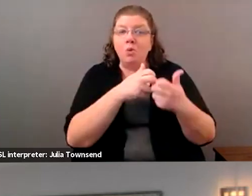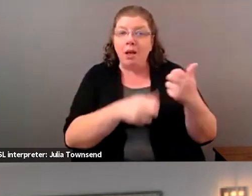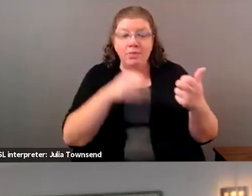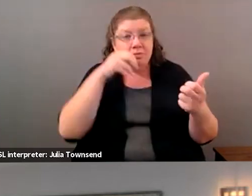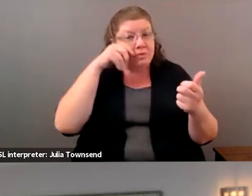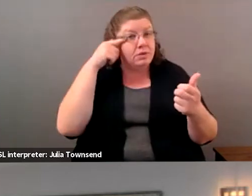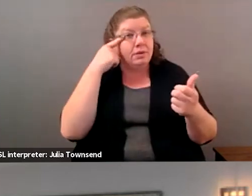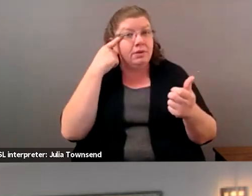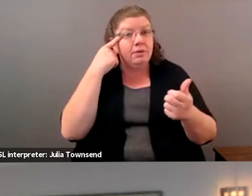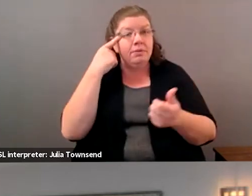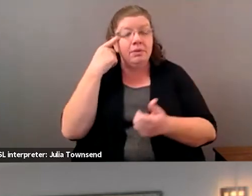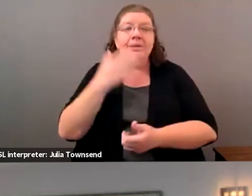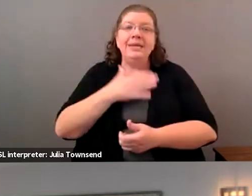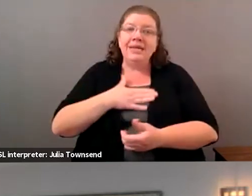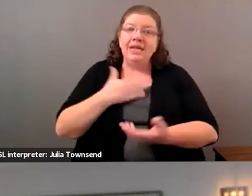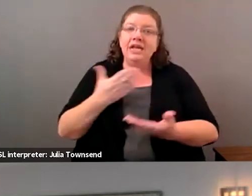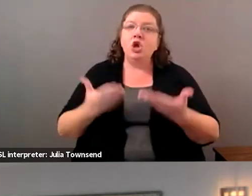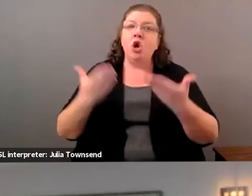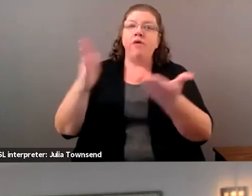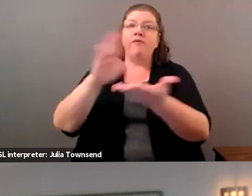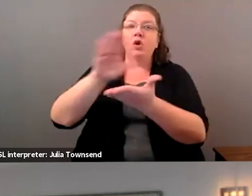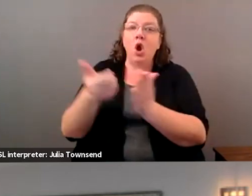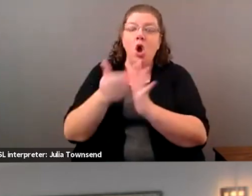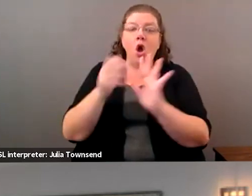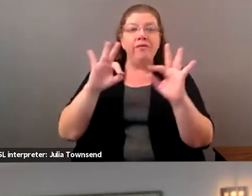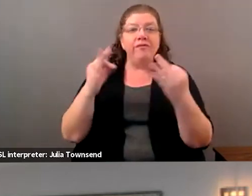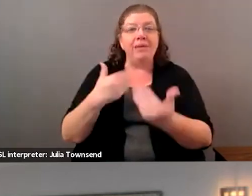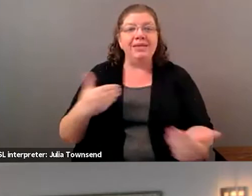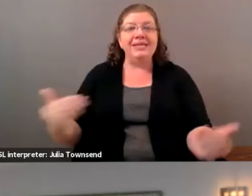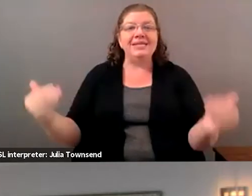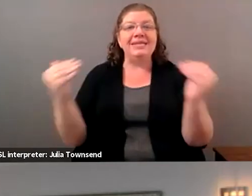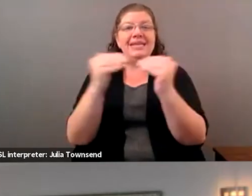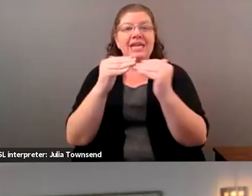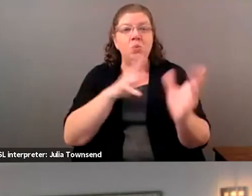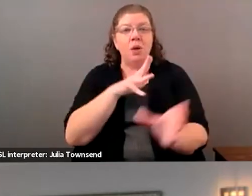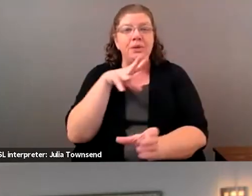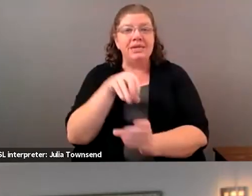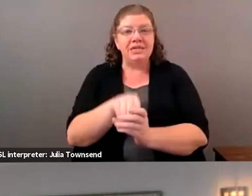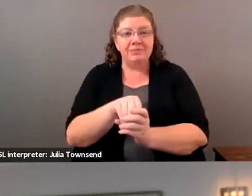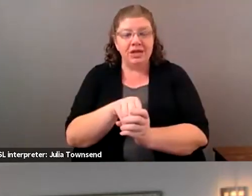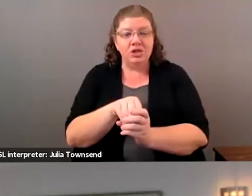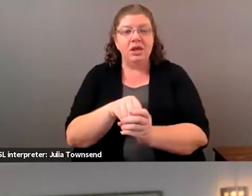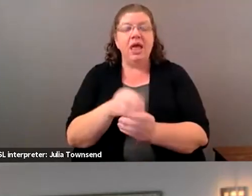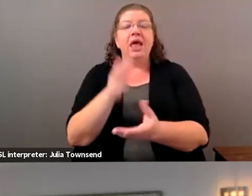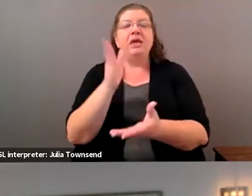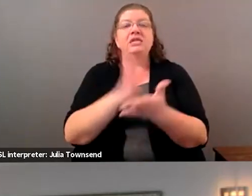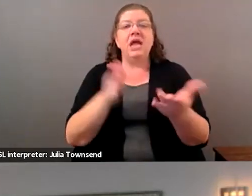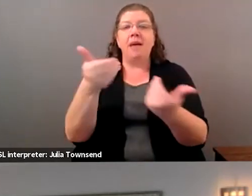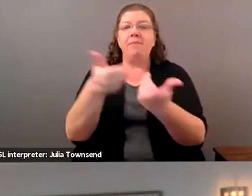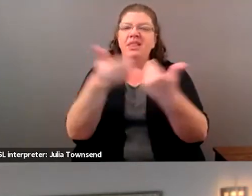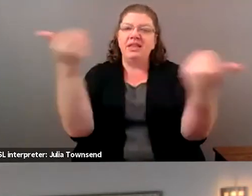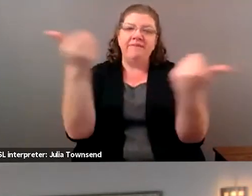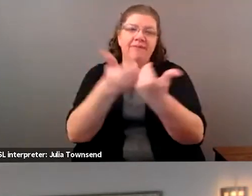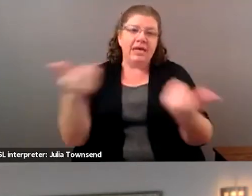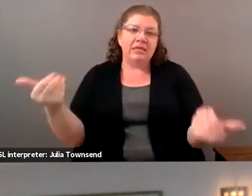Please offer all families equal participation and stop the divisiveness.